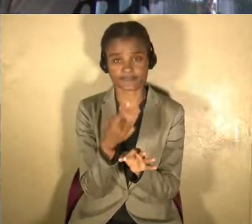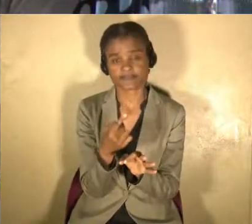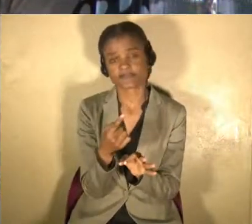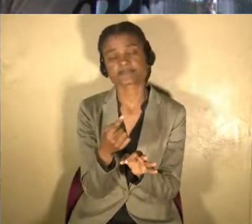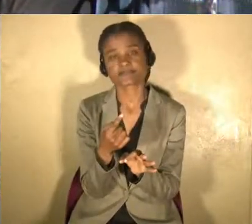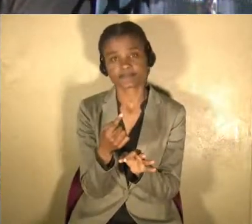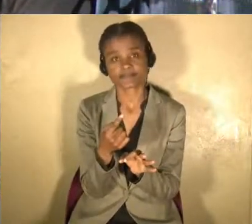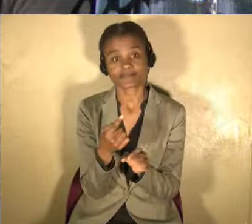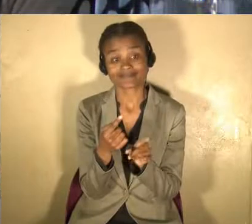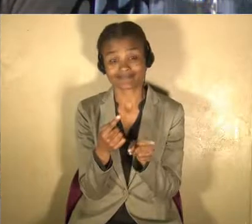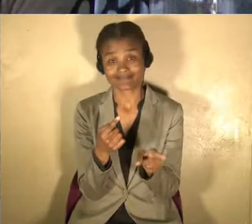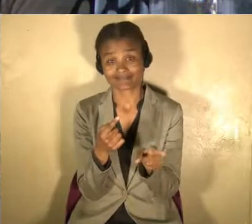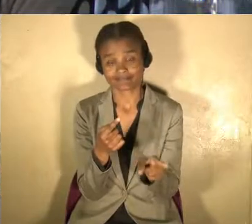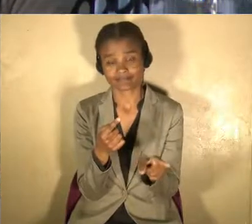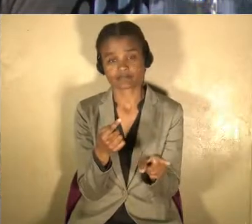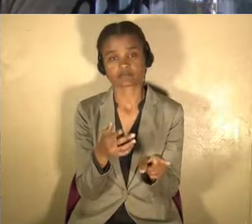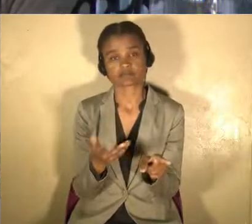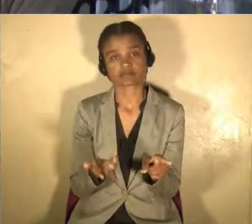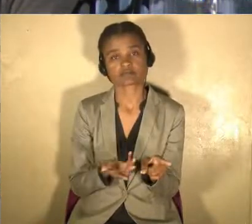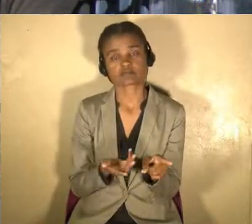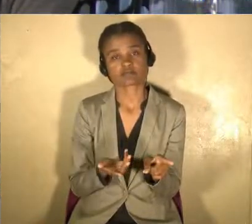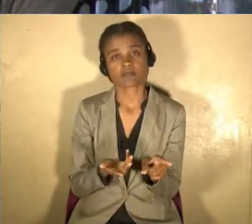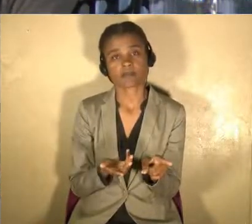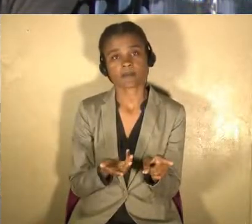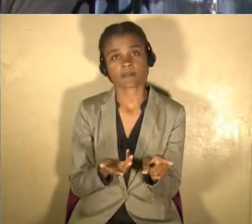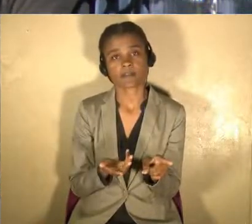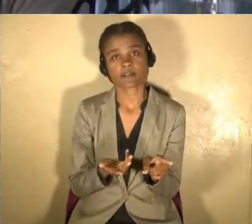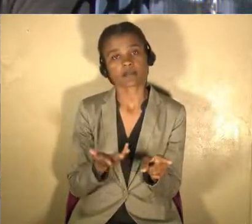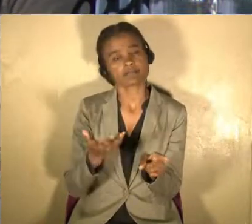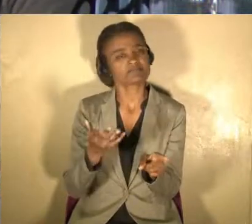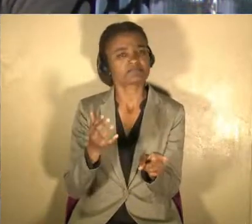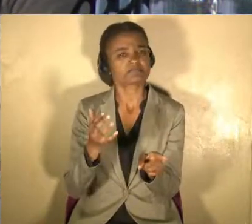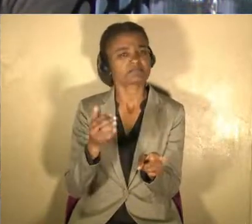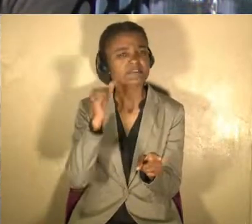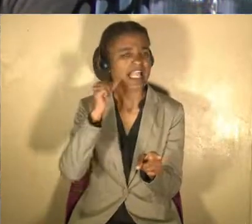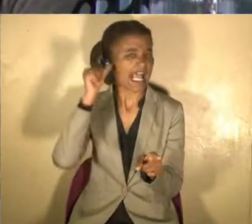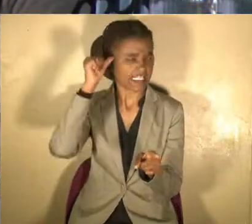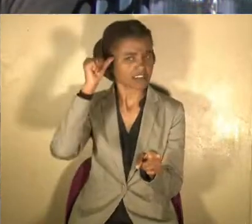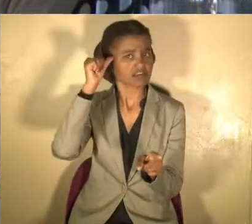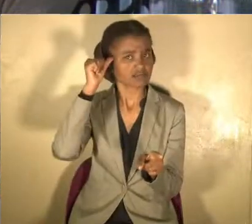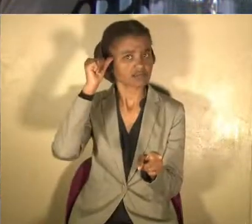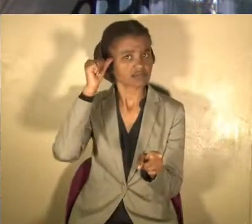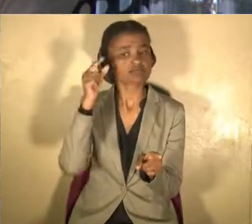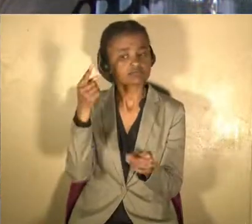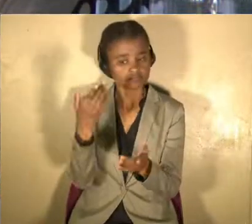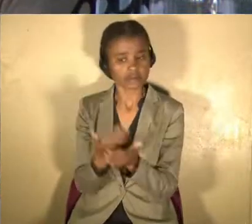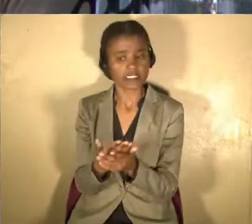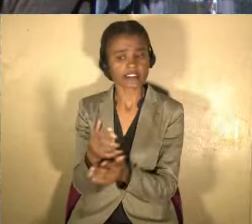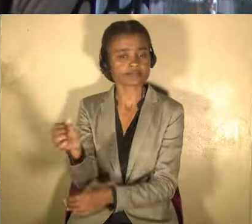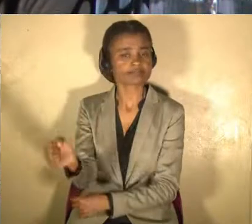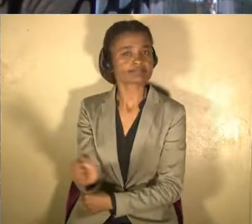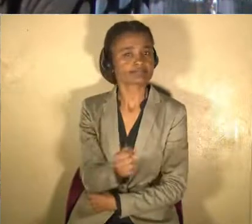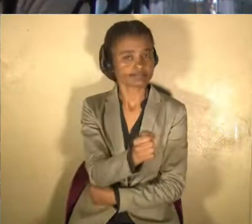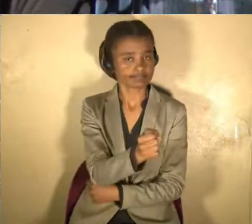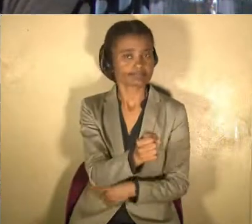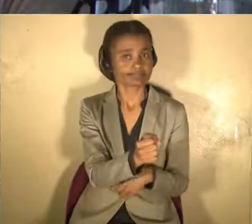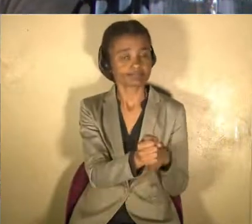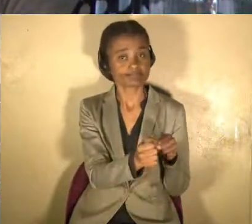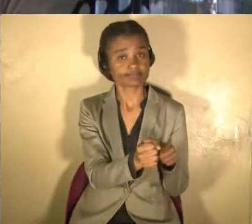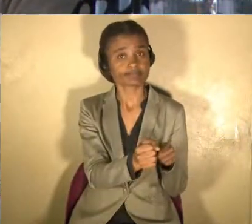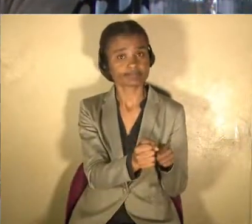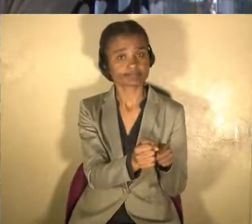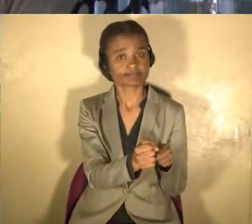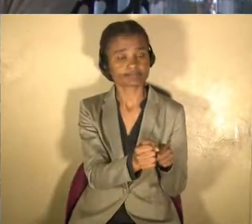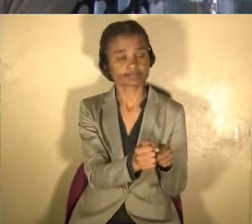child-aided household. There can be an adult supervisor that oka appointiwa